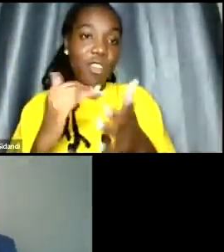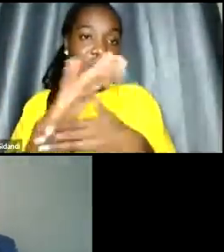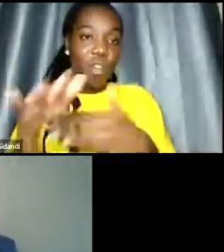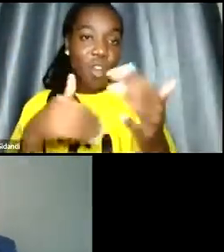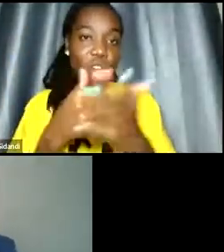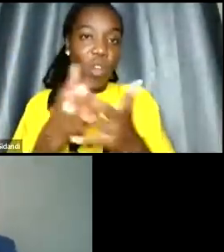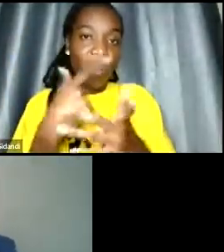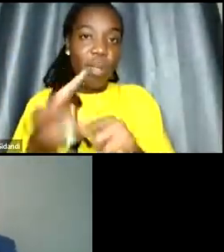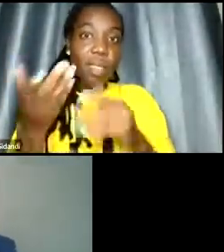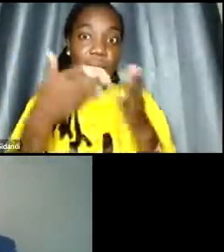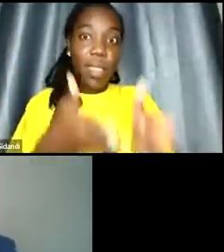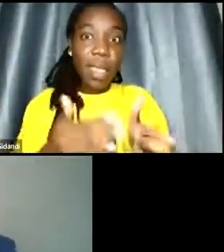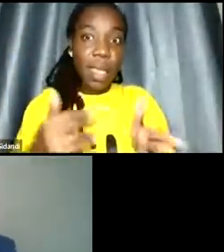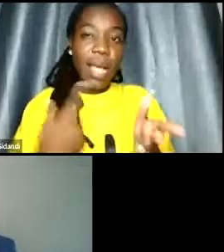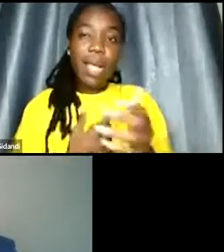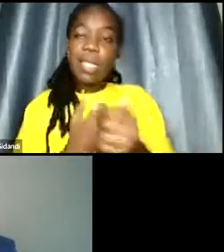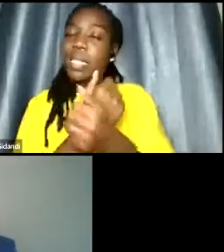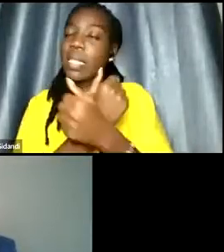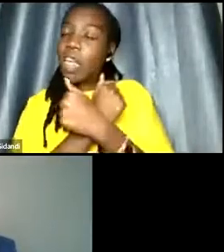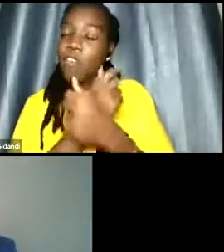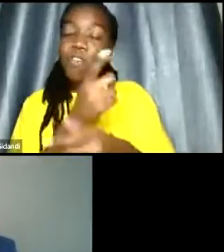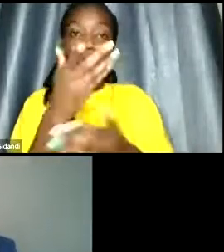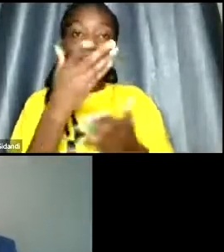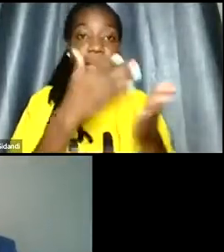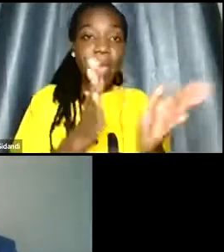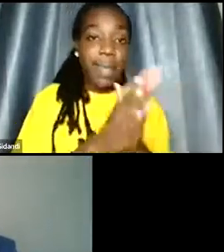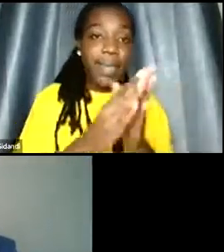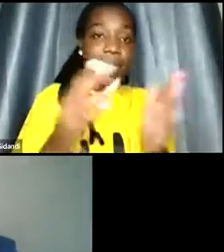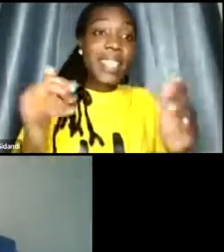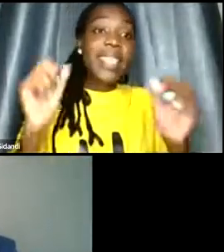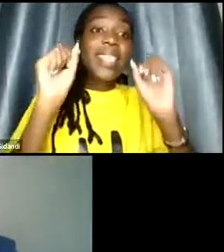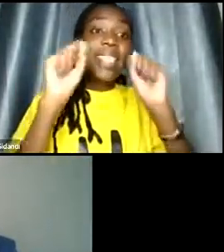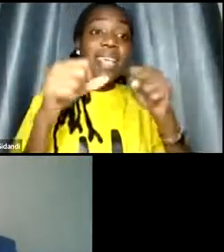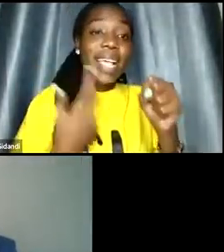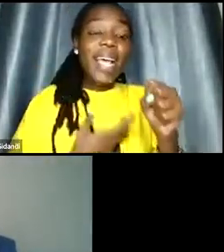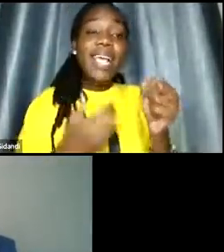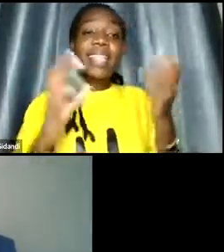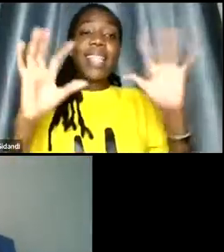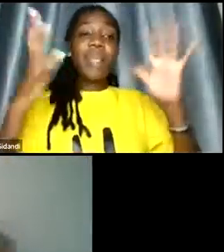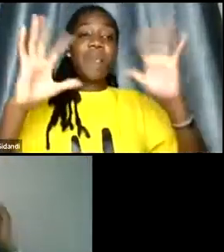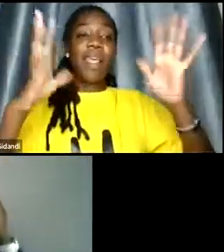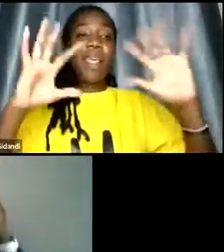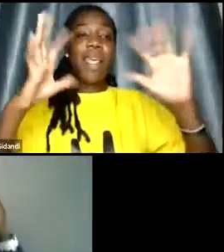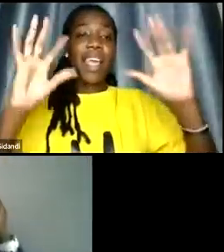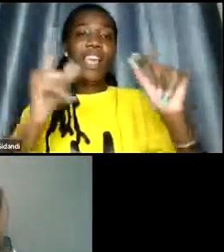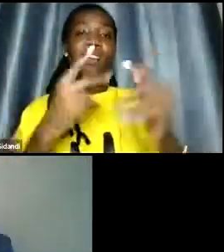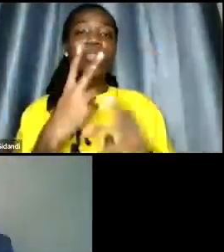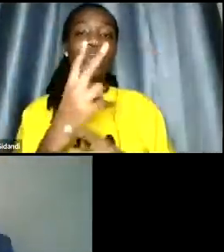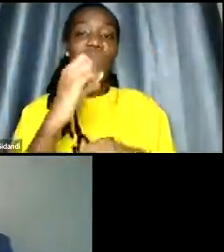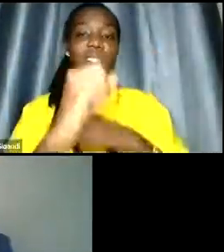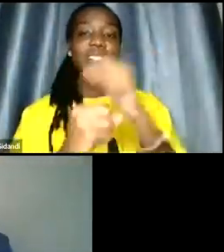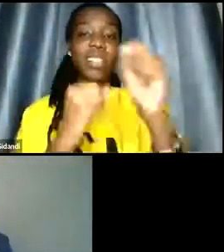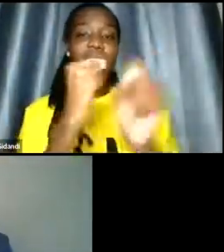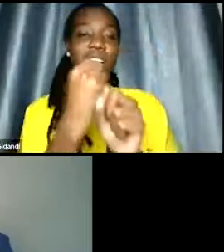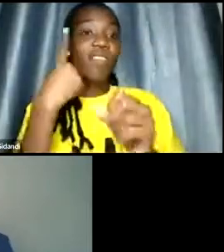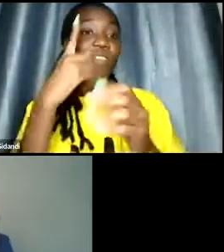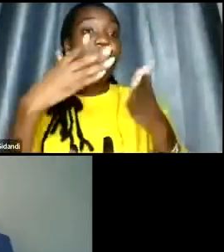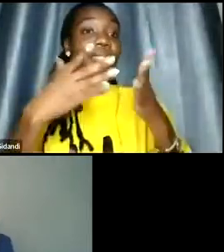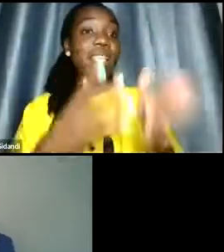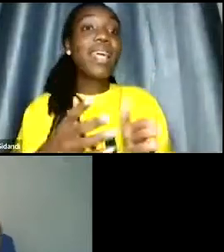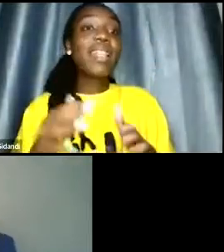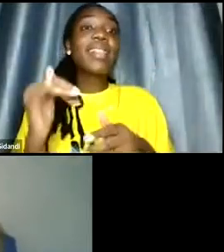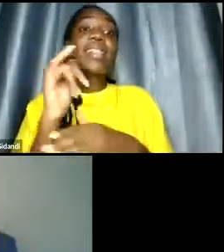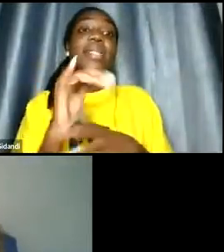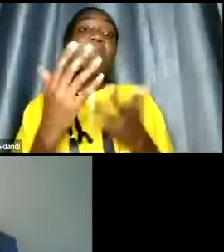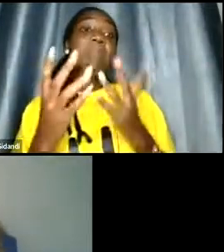really, really have loved that you're here. And yes, we are celebrating 2 years of existence. That is no mean feat. We probably